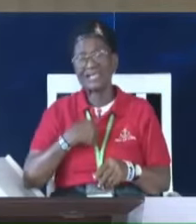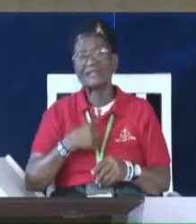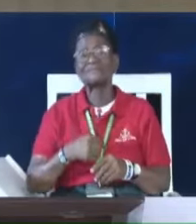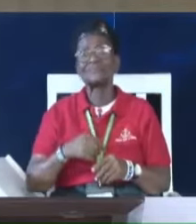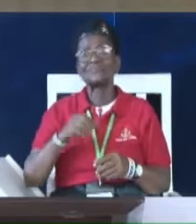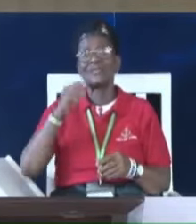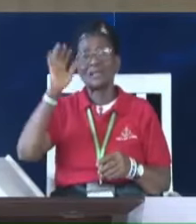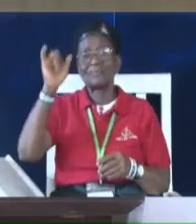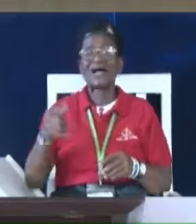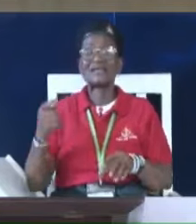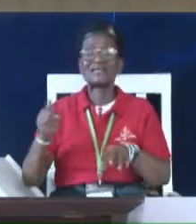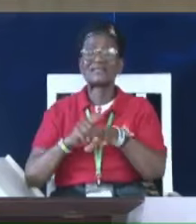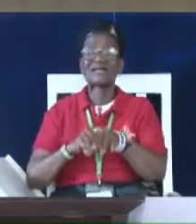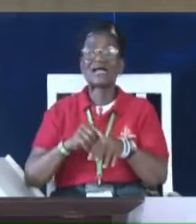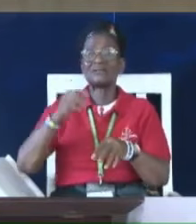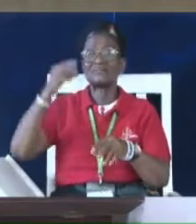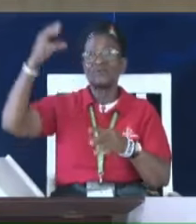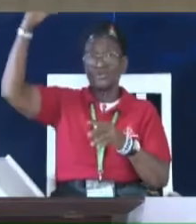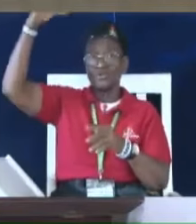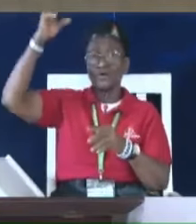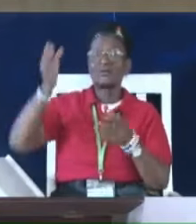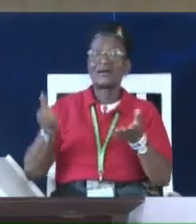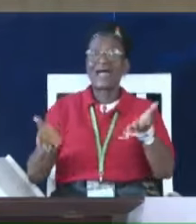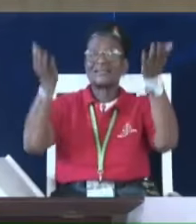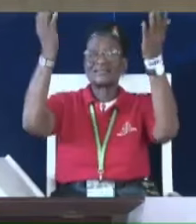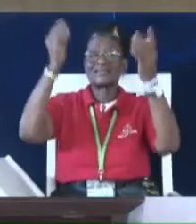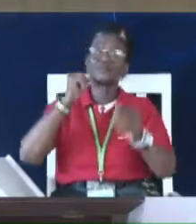by the time the sun rises tomorrow,